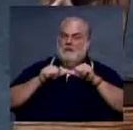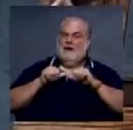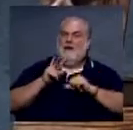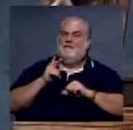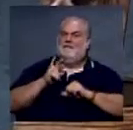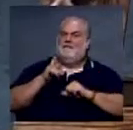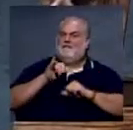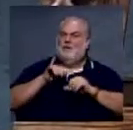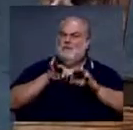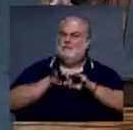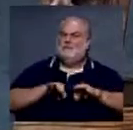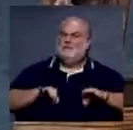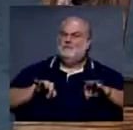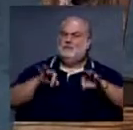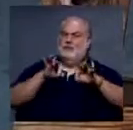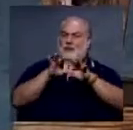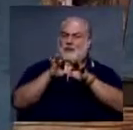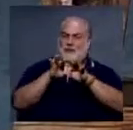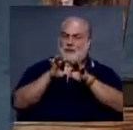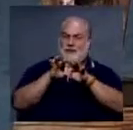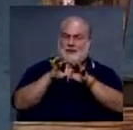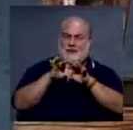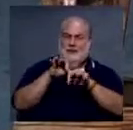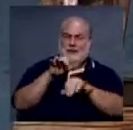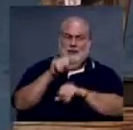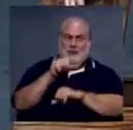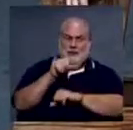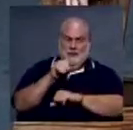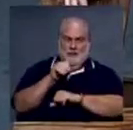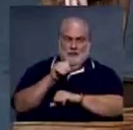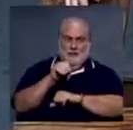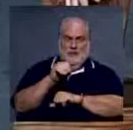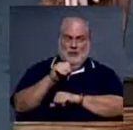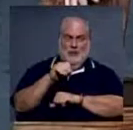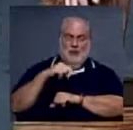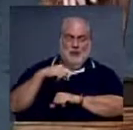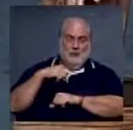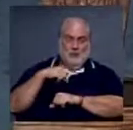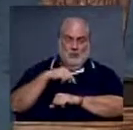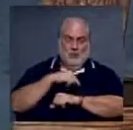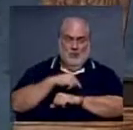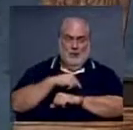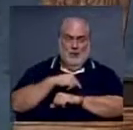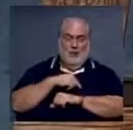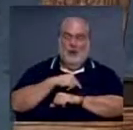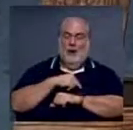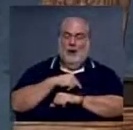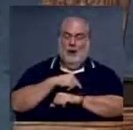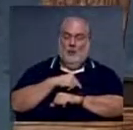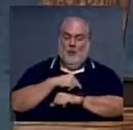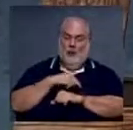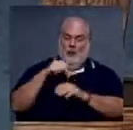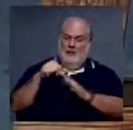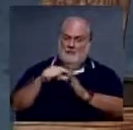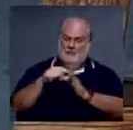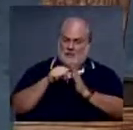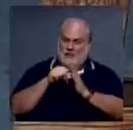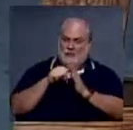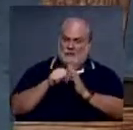So, we really are going to strive on customer service.